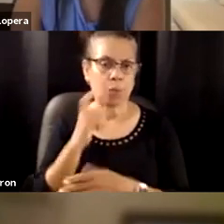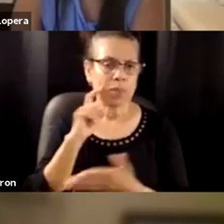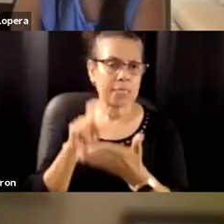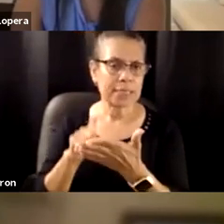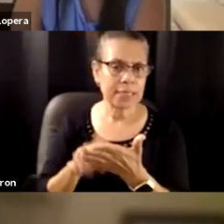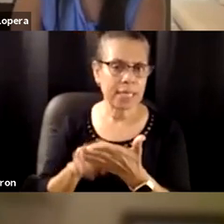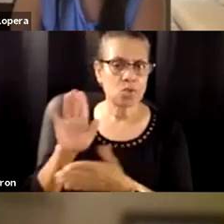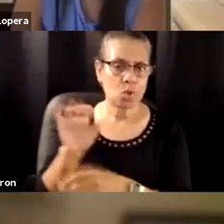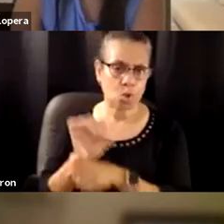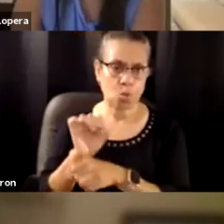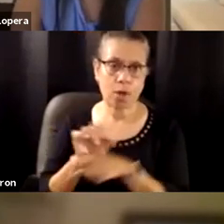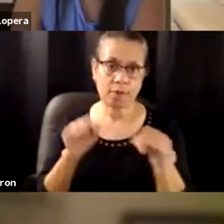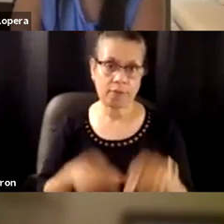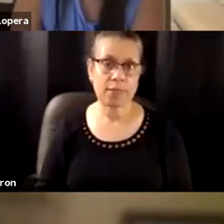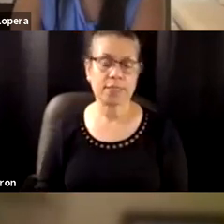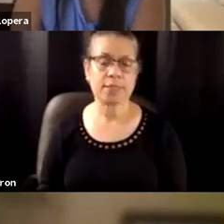uh work on this